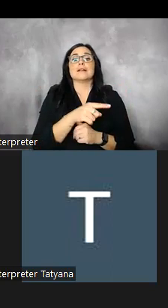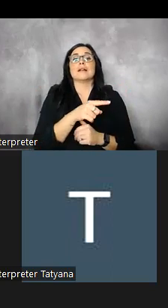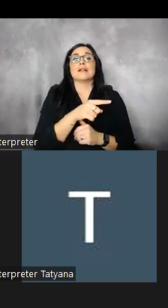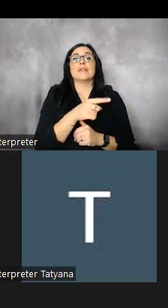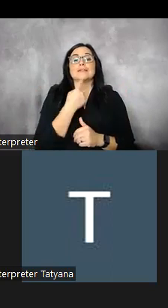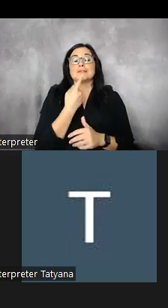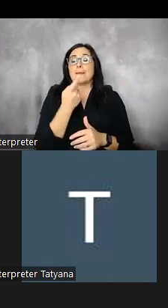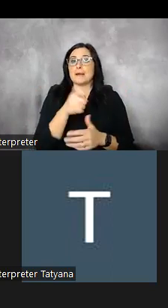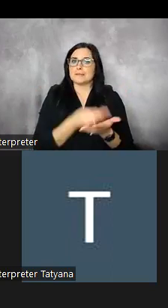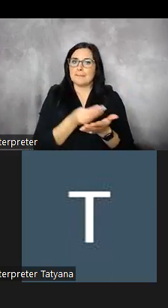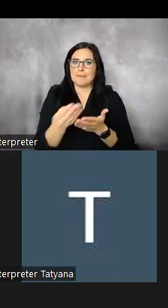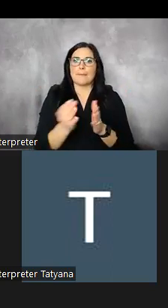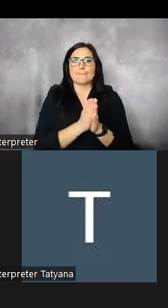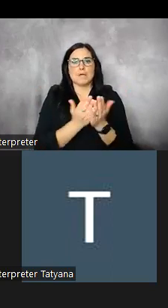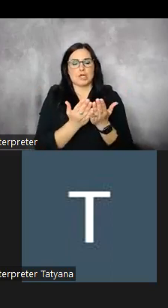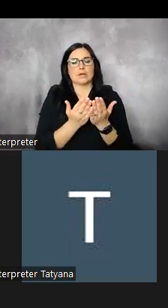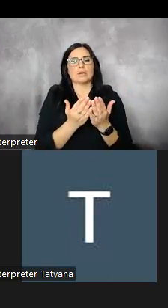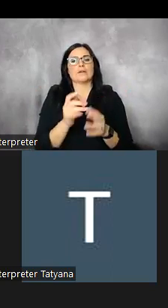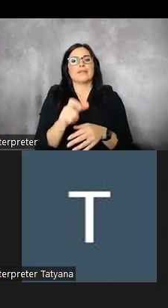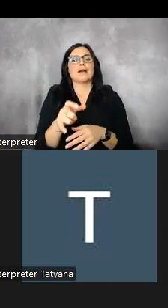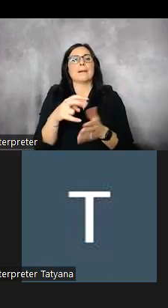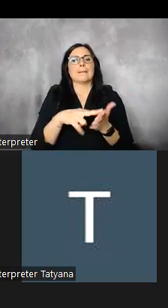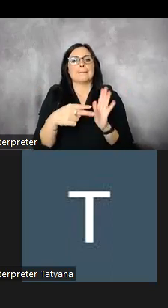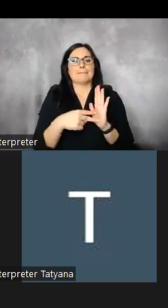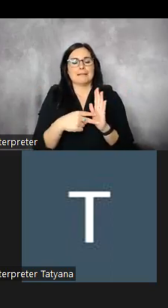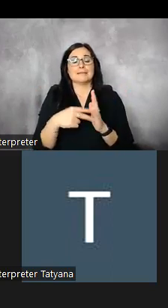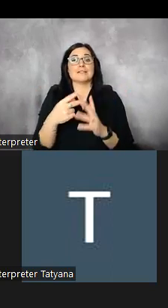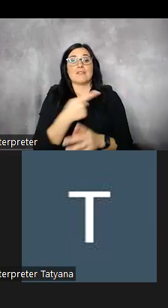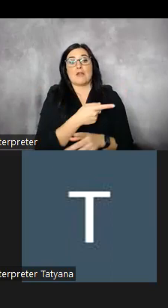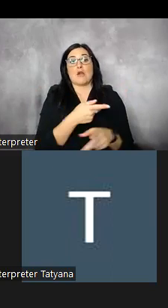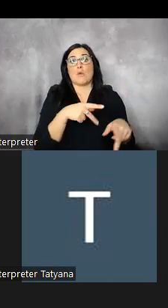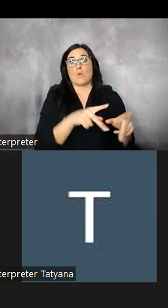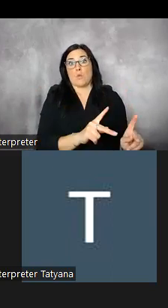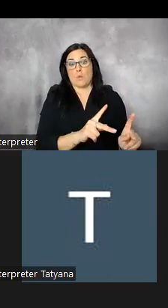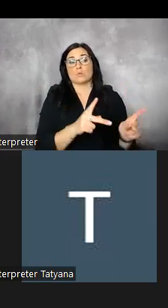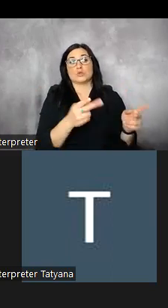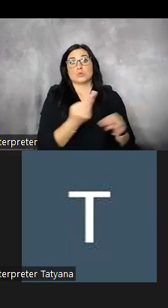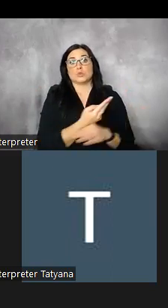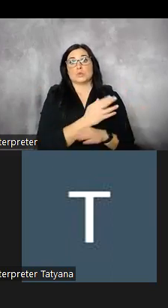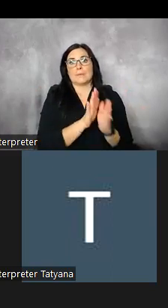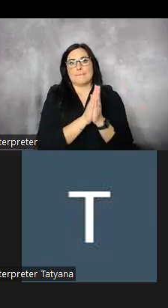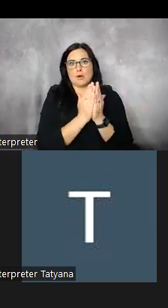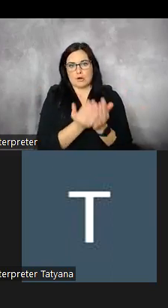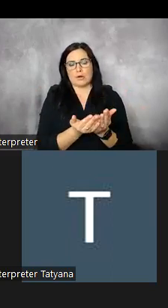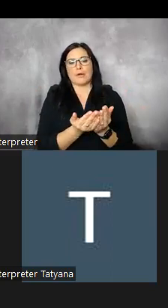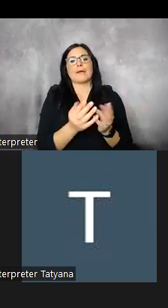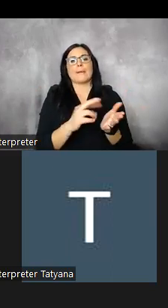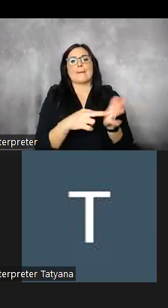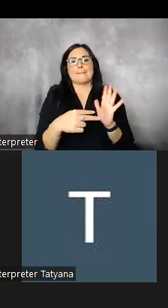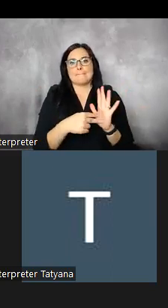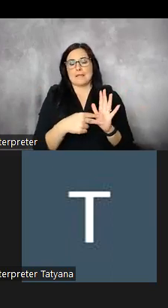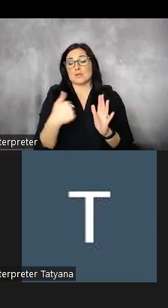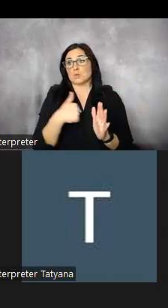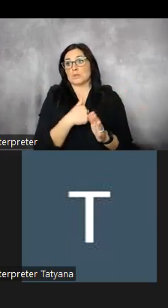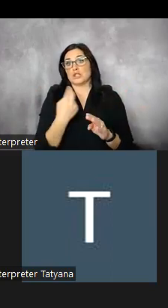What I would say is think of that more as license to use a book. Any book that is out there that we will then turn